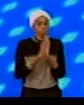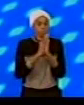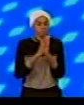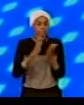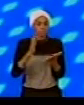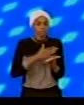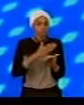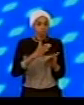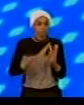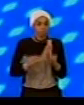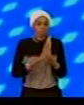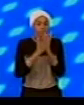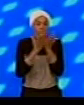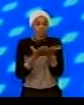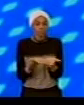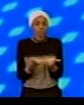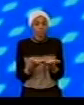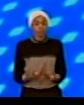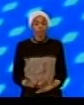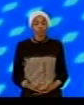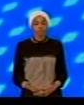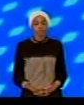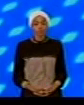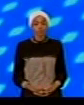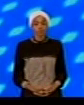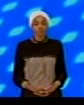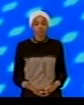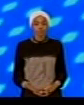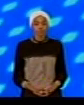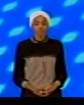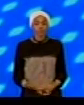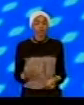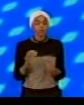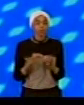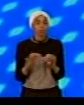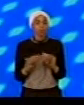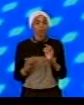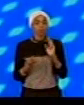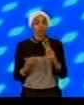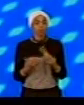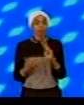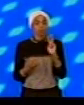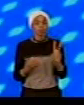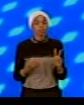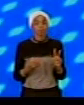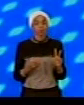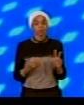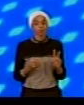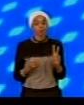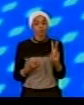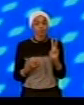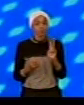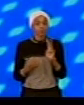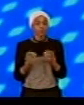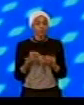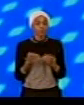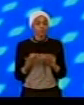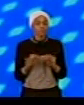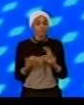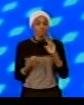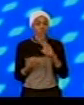heaven came down, oh, what a wonderful, wonderful day. Day I will never forget after I'd wandered in darkness